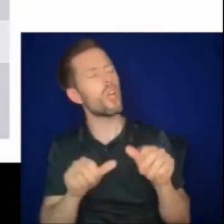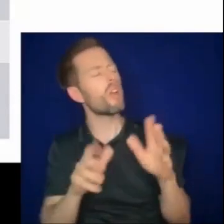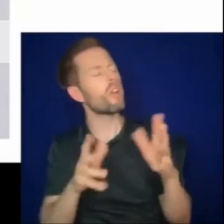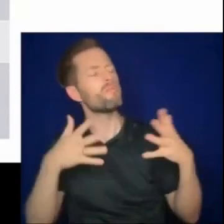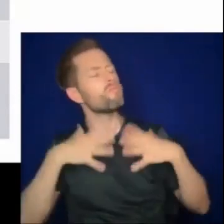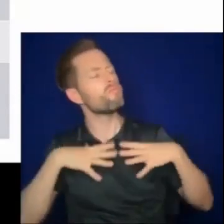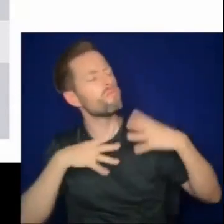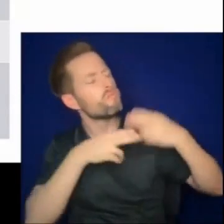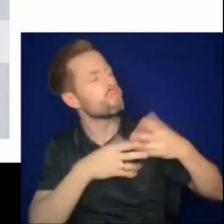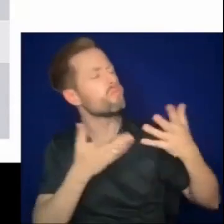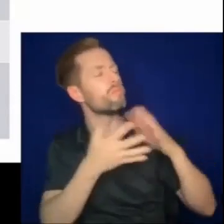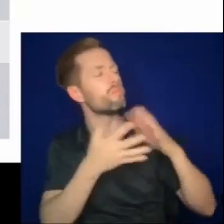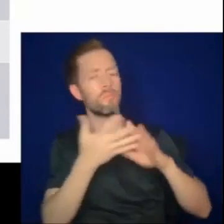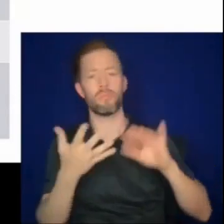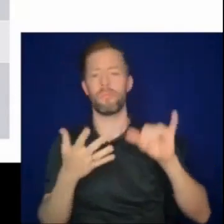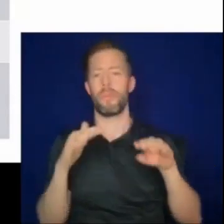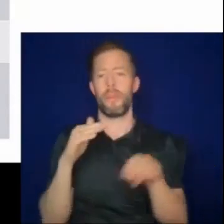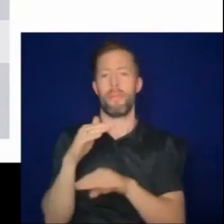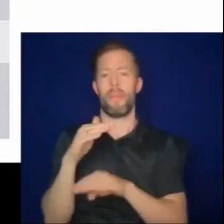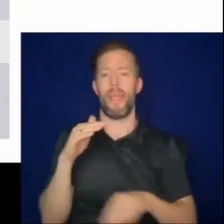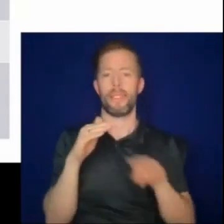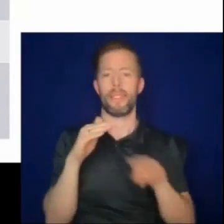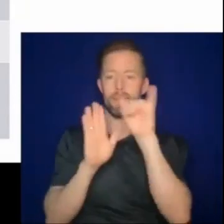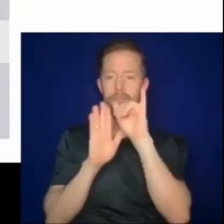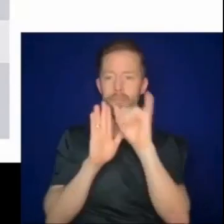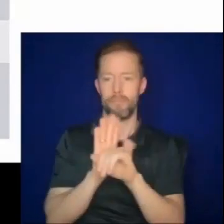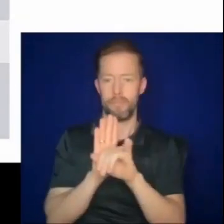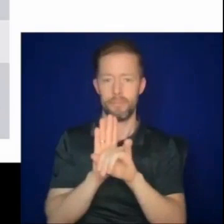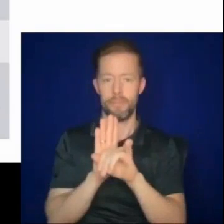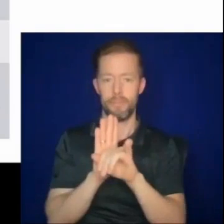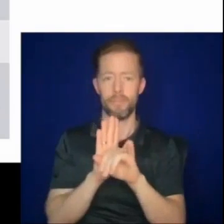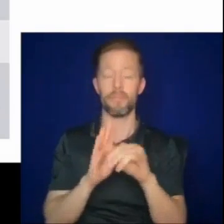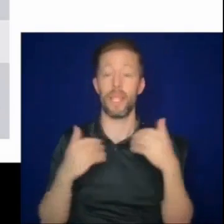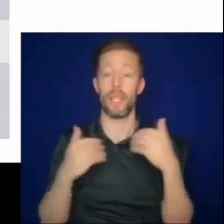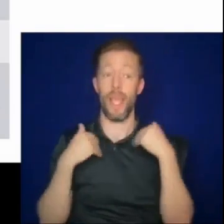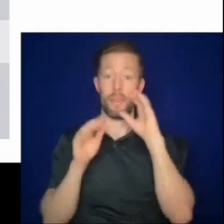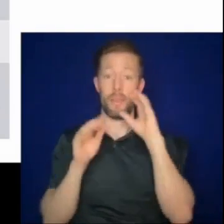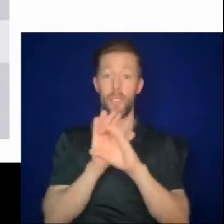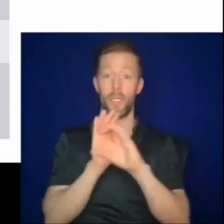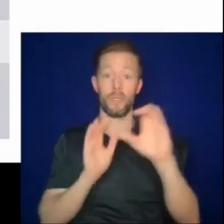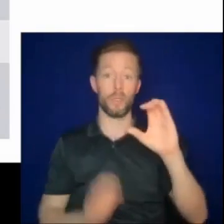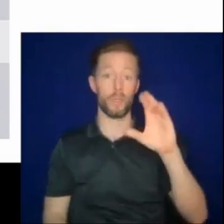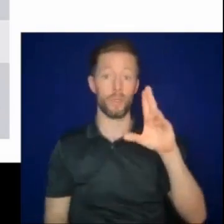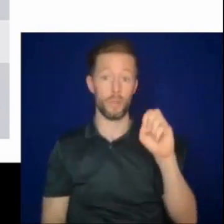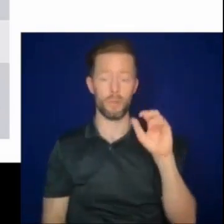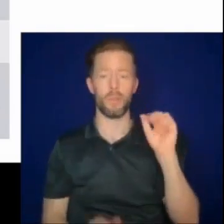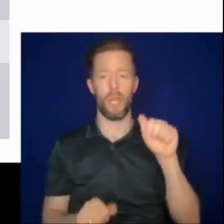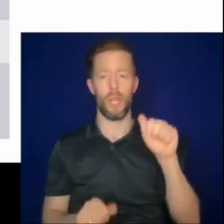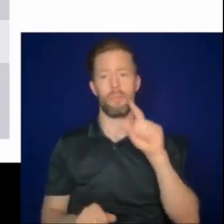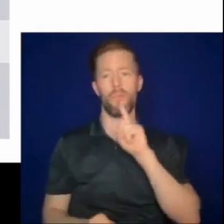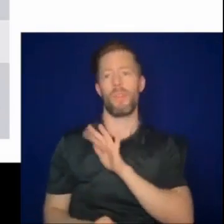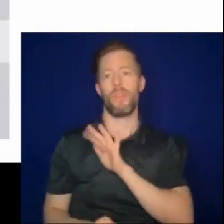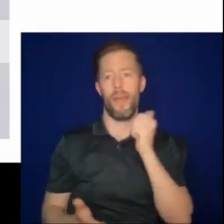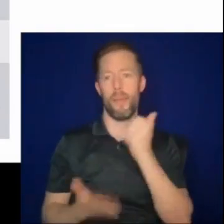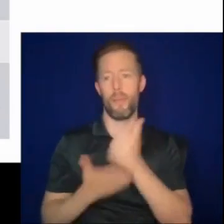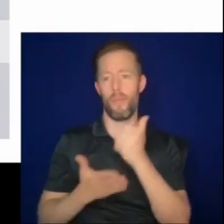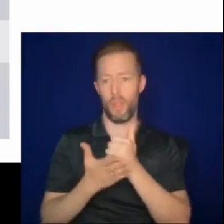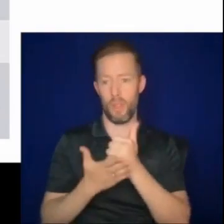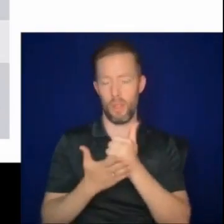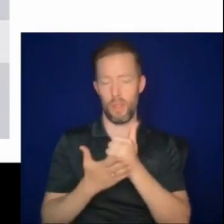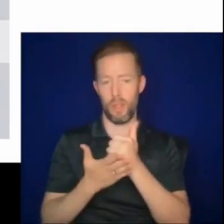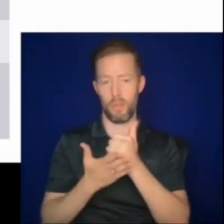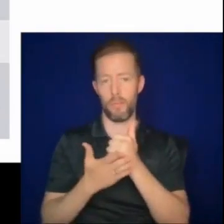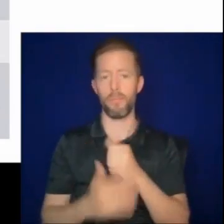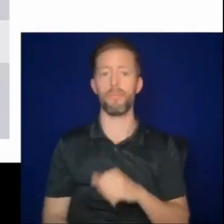What shape is this? What is he wearing? So it's really kind of those basic kind of identification things. And again, having those picture cues can be really